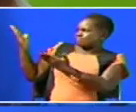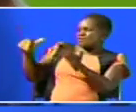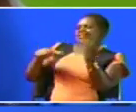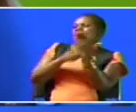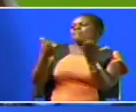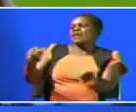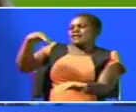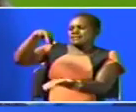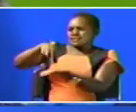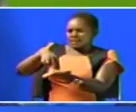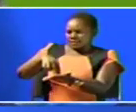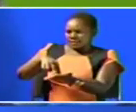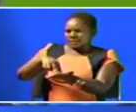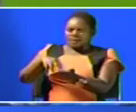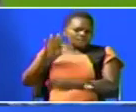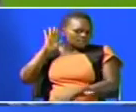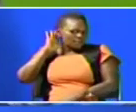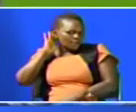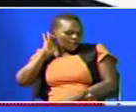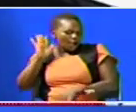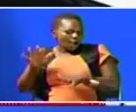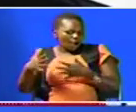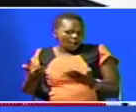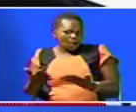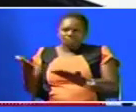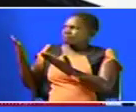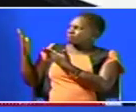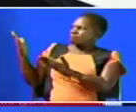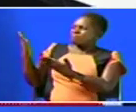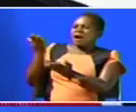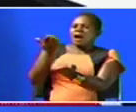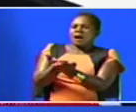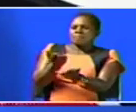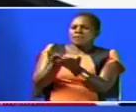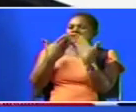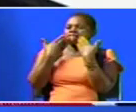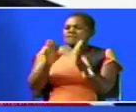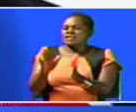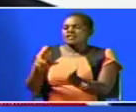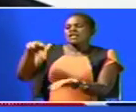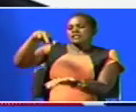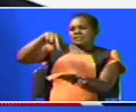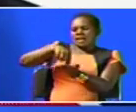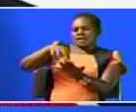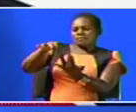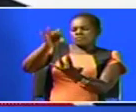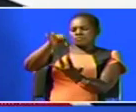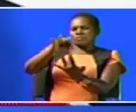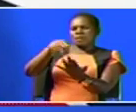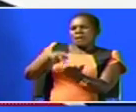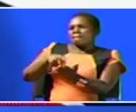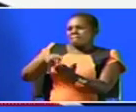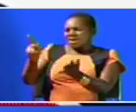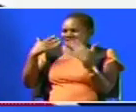McDonald Moriga. According to sources within the party, Moriga has already applied to participate in the party primaries and even paid